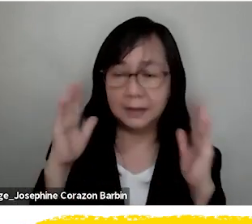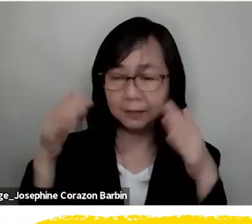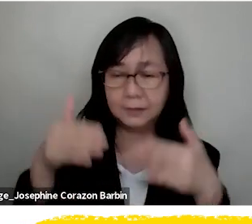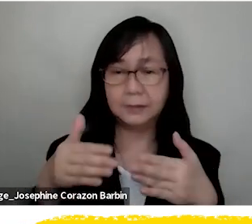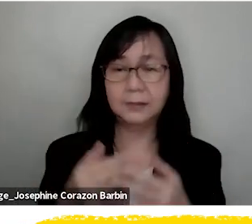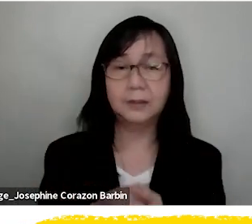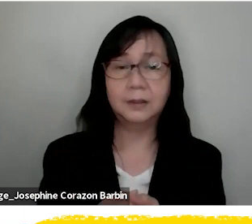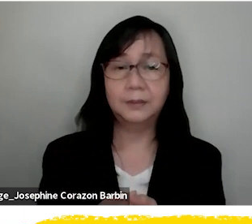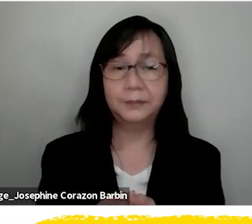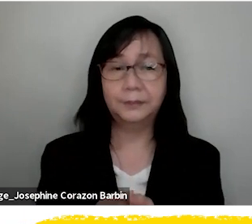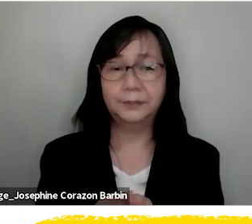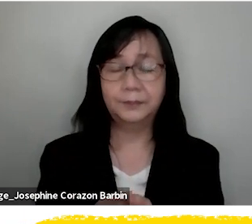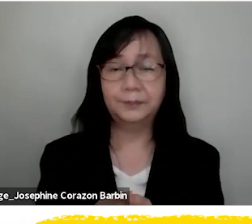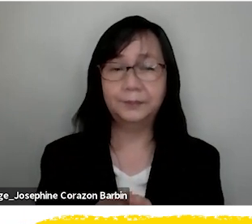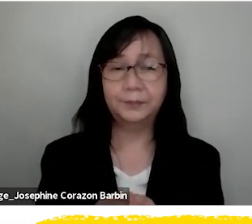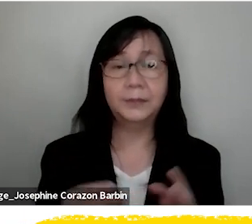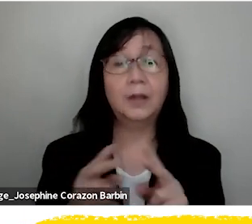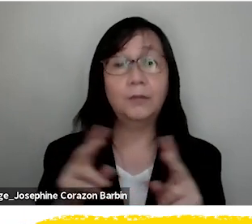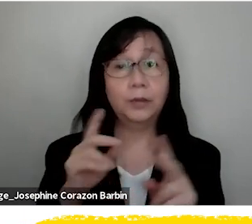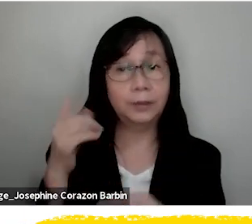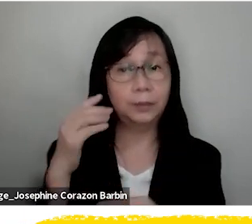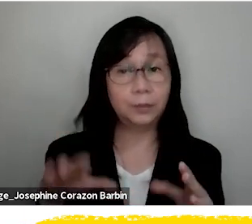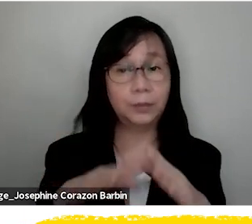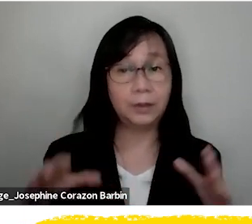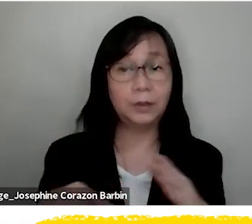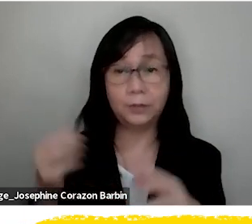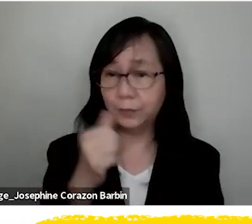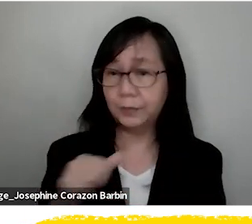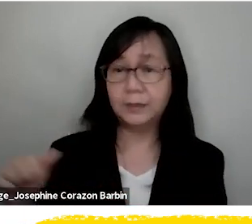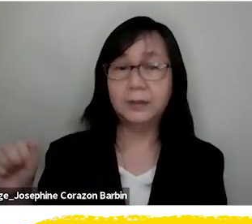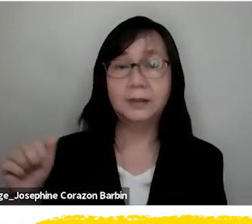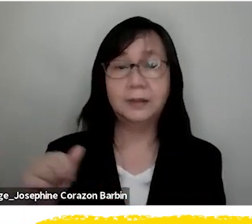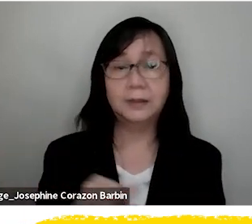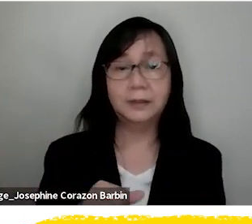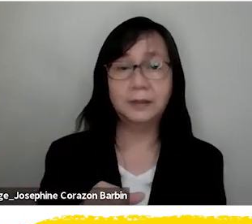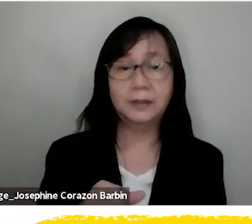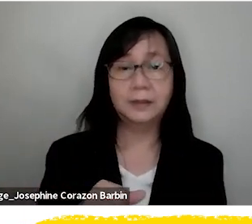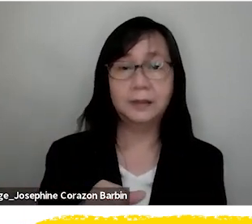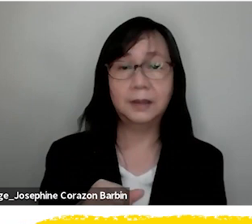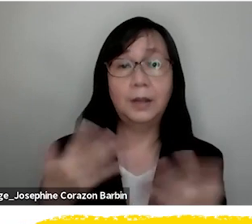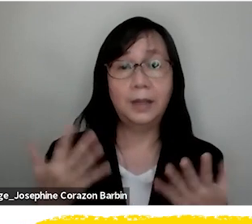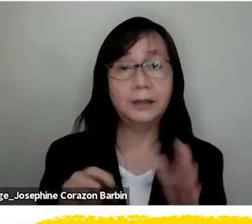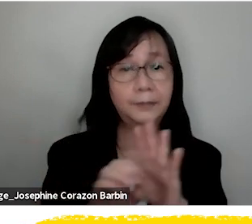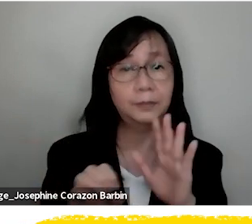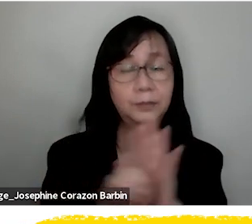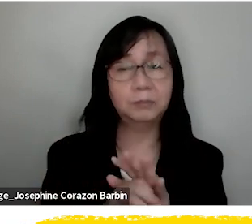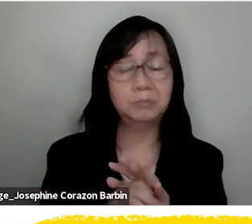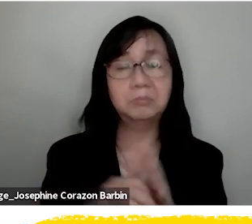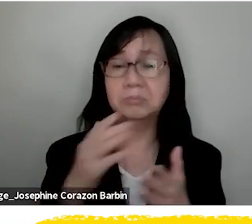very relevant for the work of NHRIs, for example. We know that